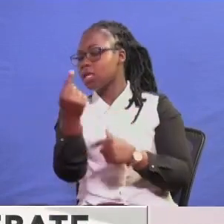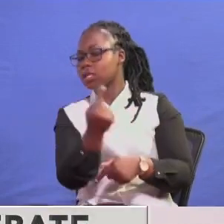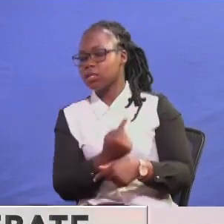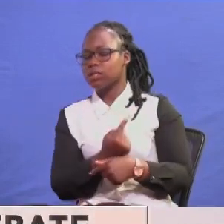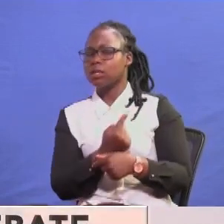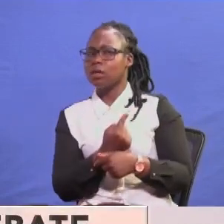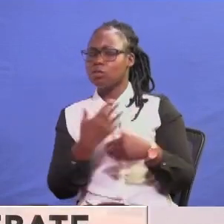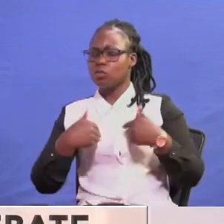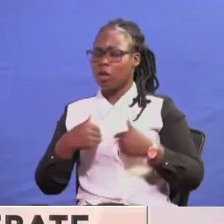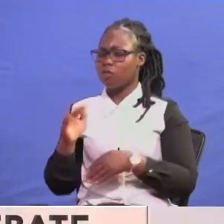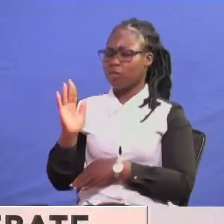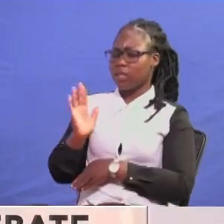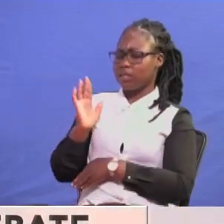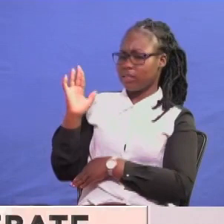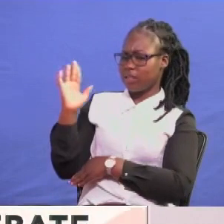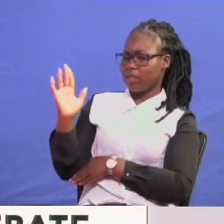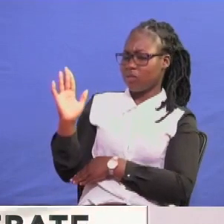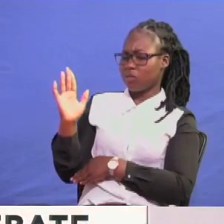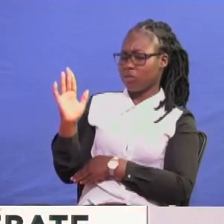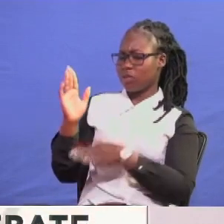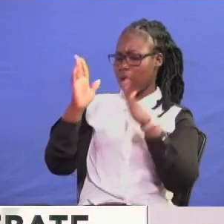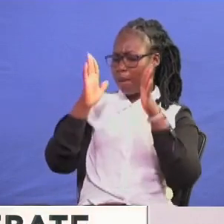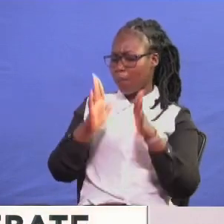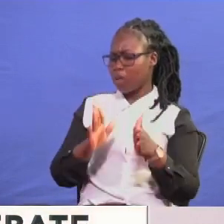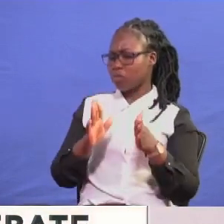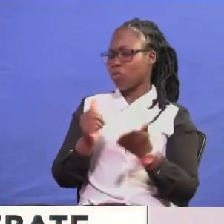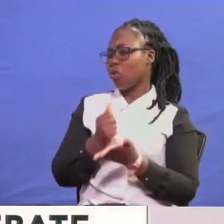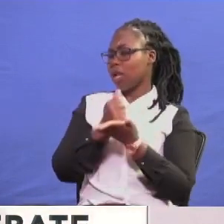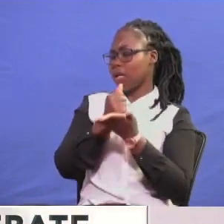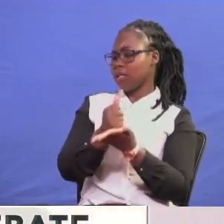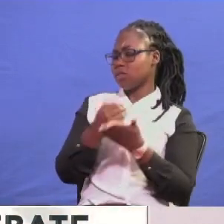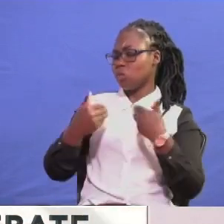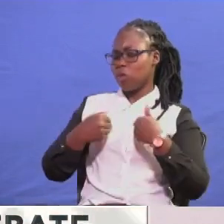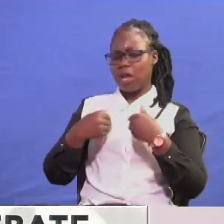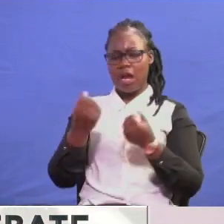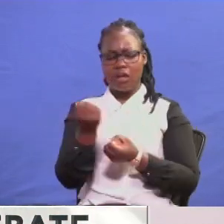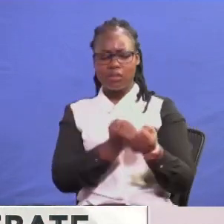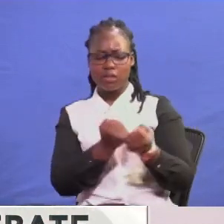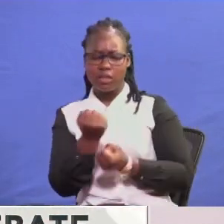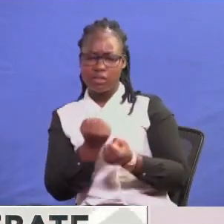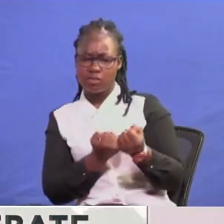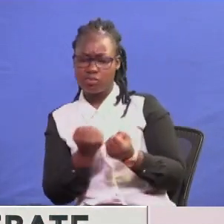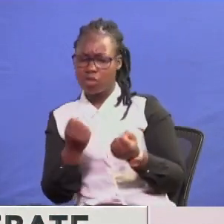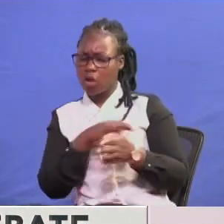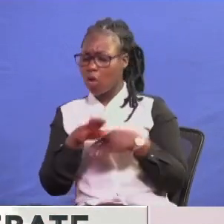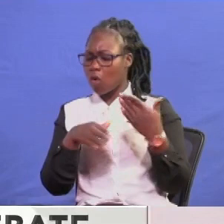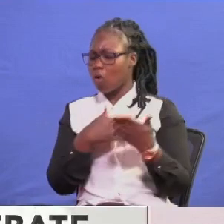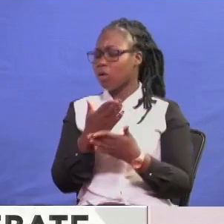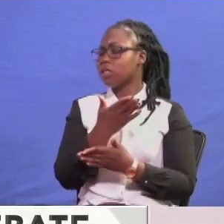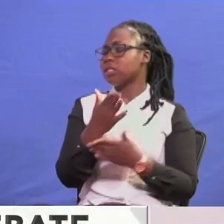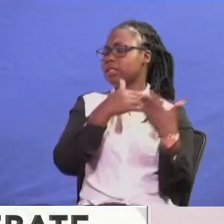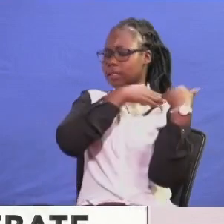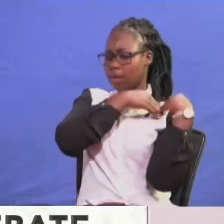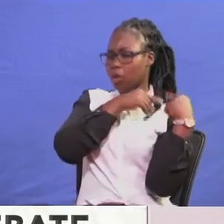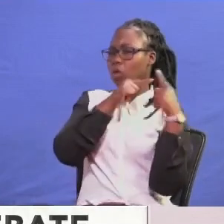have security, personal aid, we have vehicles, house allowance, all this. This is a burden to